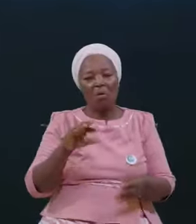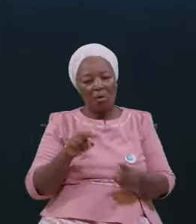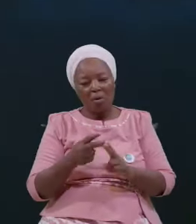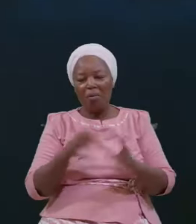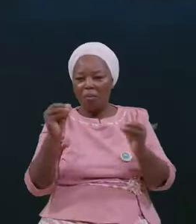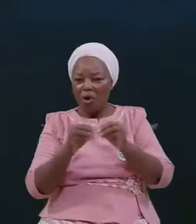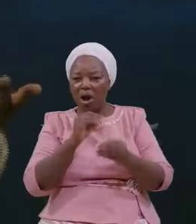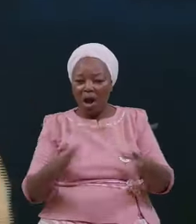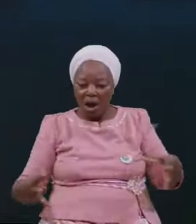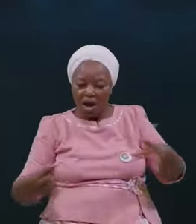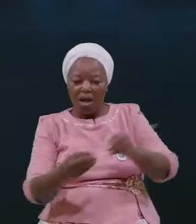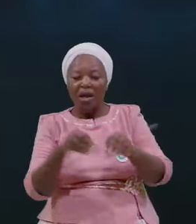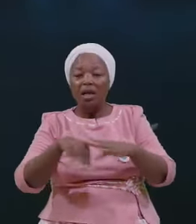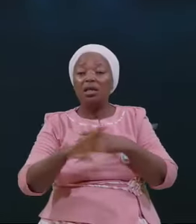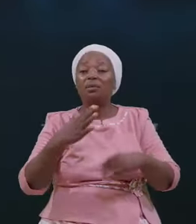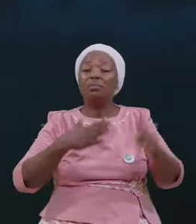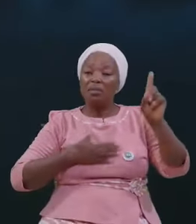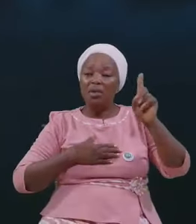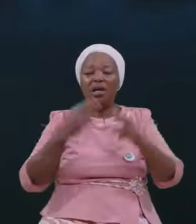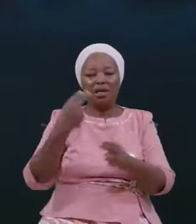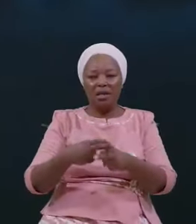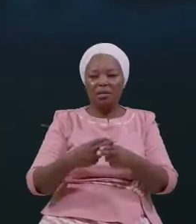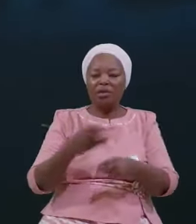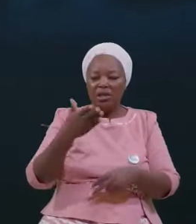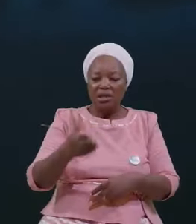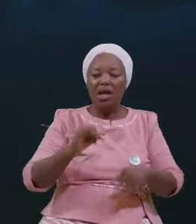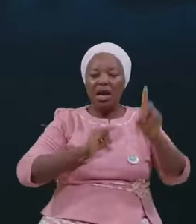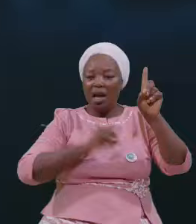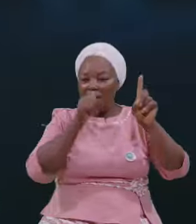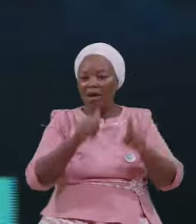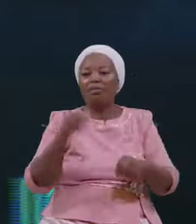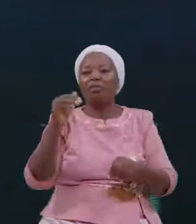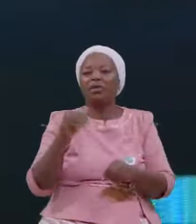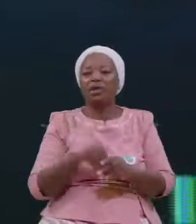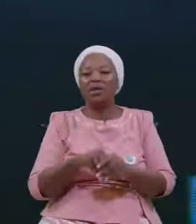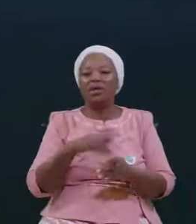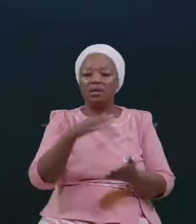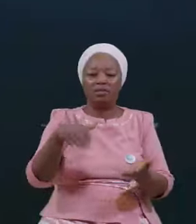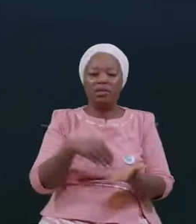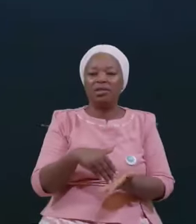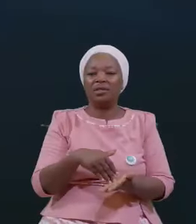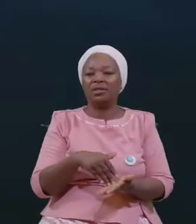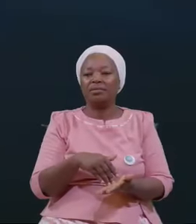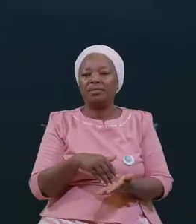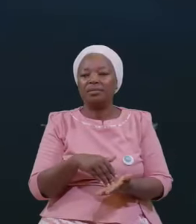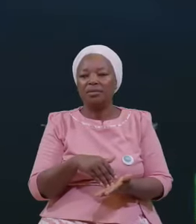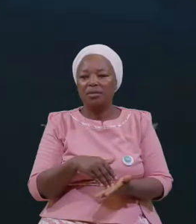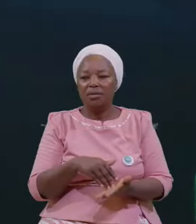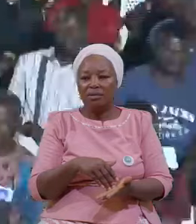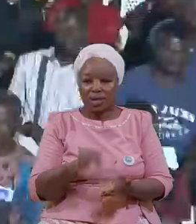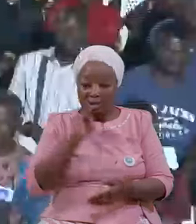in my name. There I am in their midst. Is Jesus here